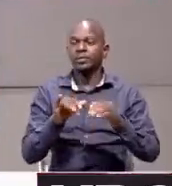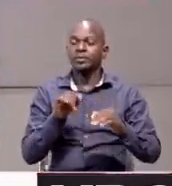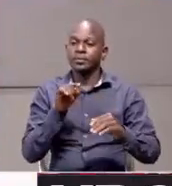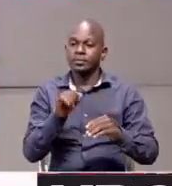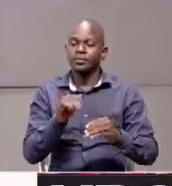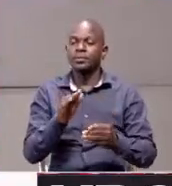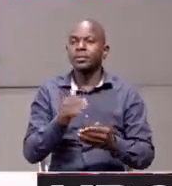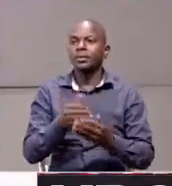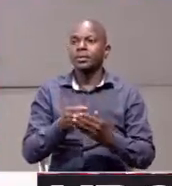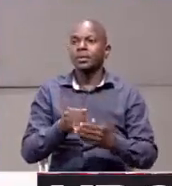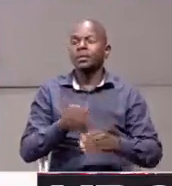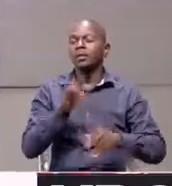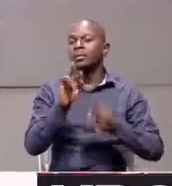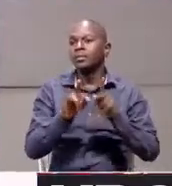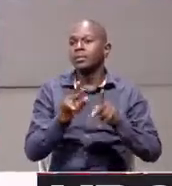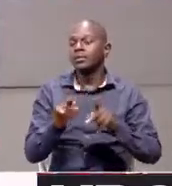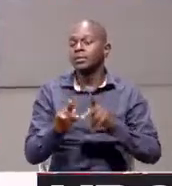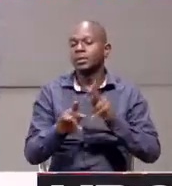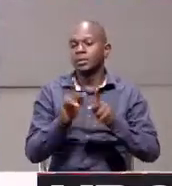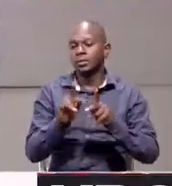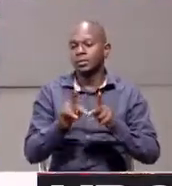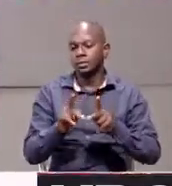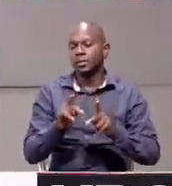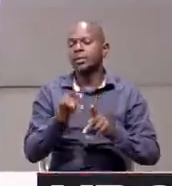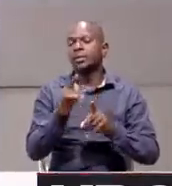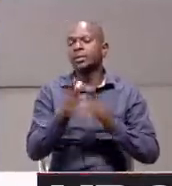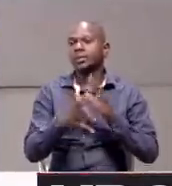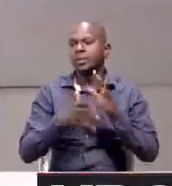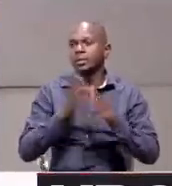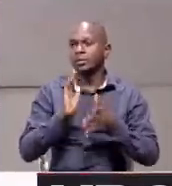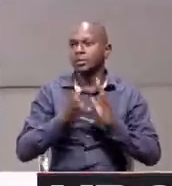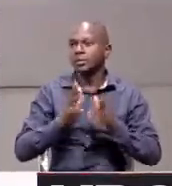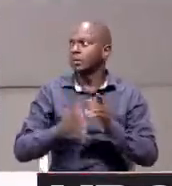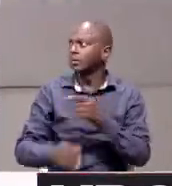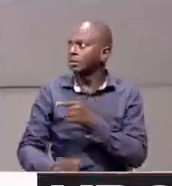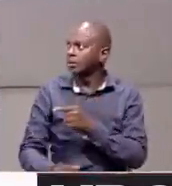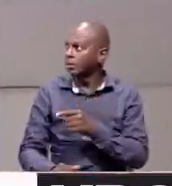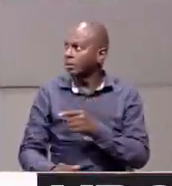Majesty valued the subjects for participating in the run.